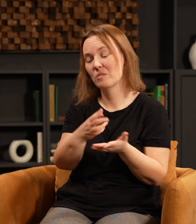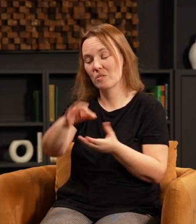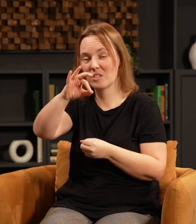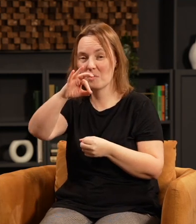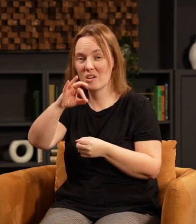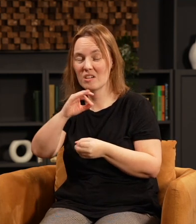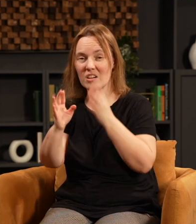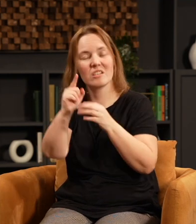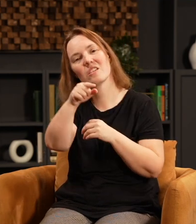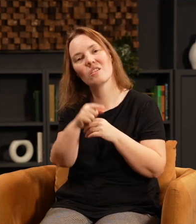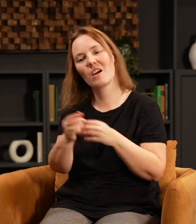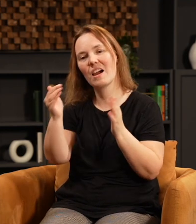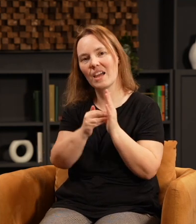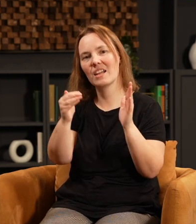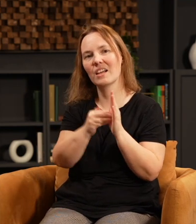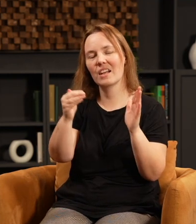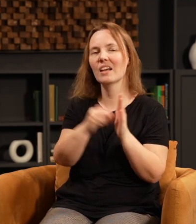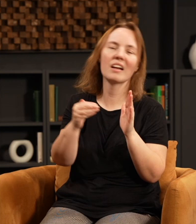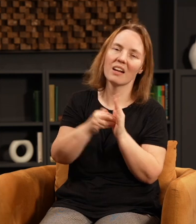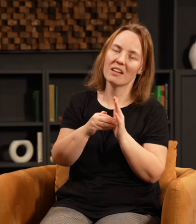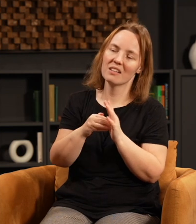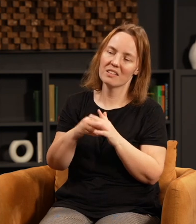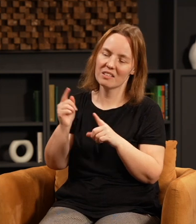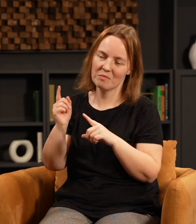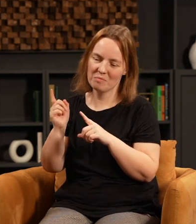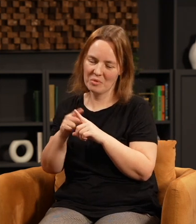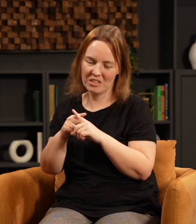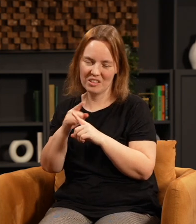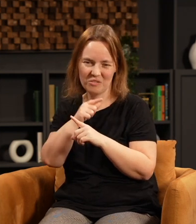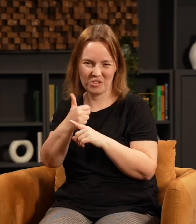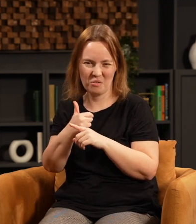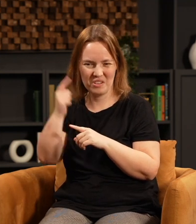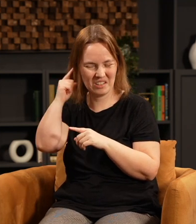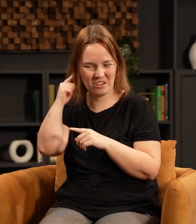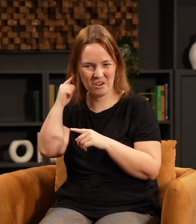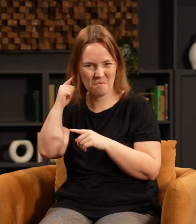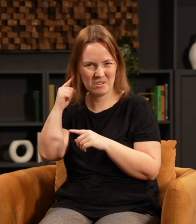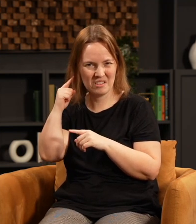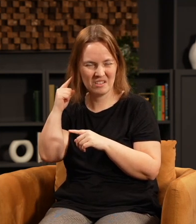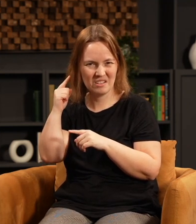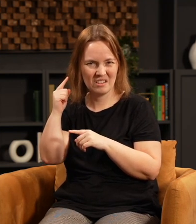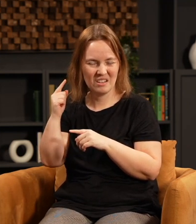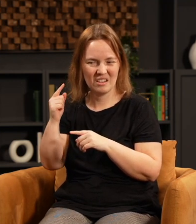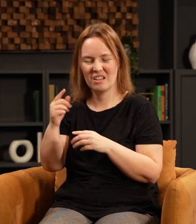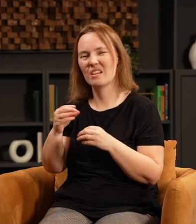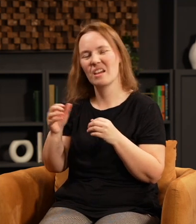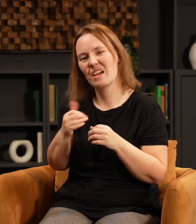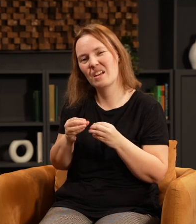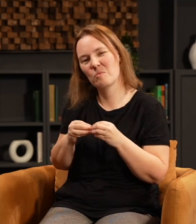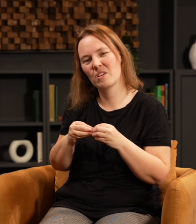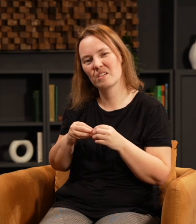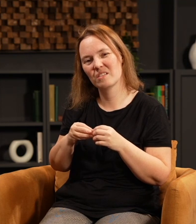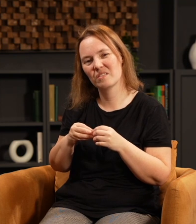something over and over and over again to the point that you don't hear him anymore, it's not because he's given up on you. You just stop hearing him. You know why?